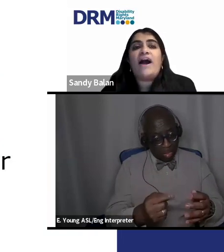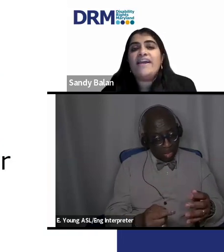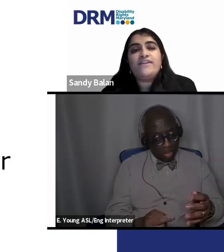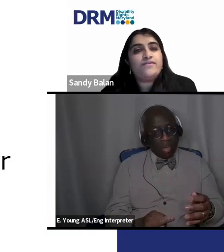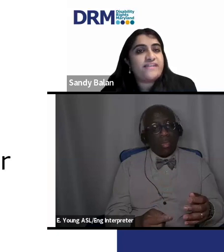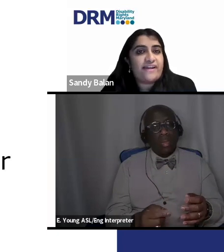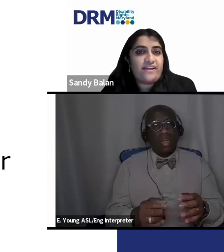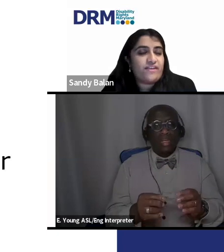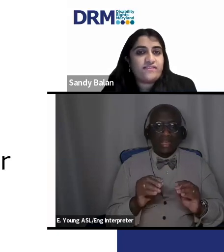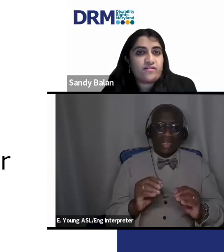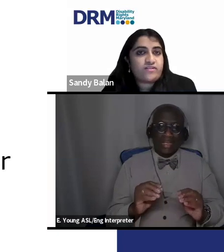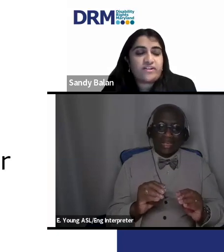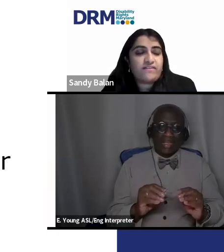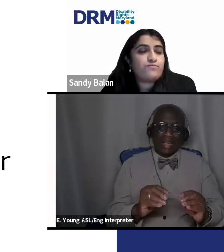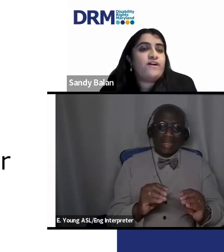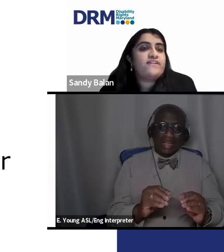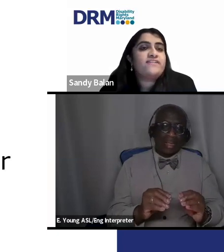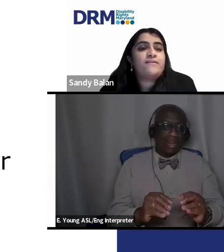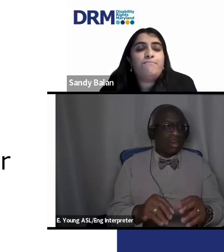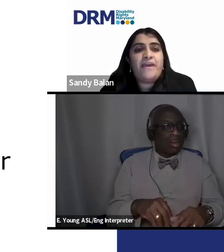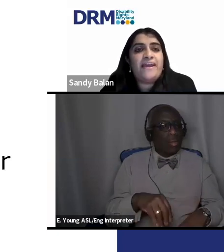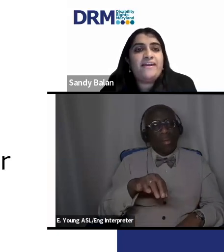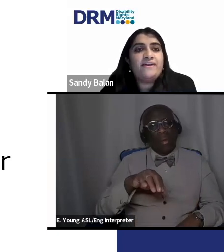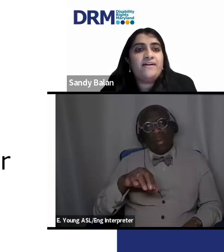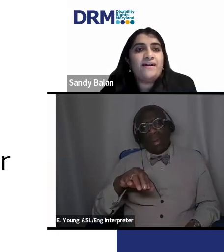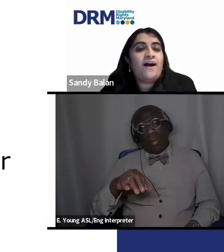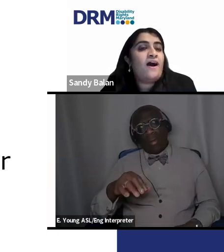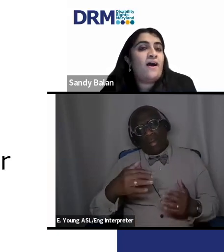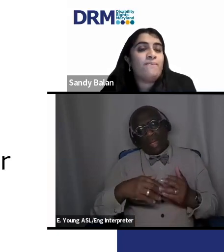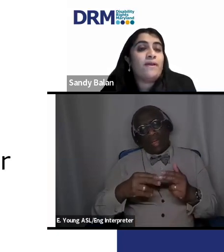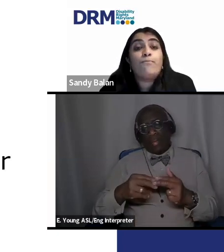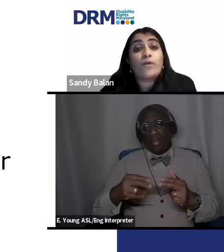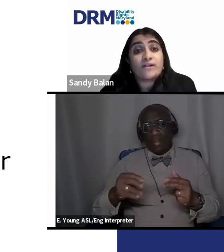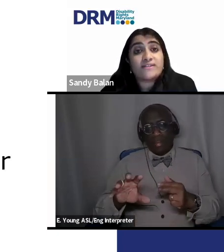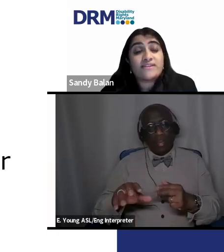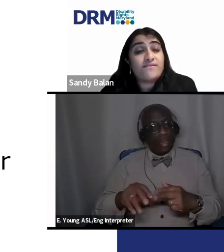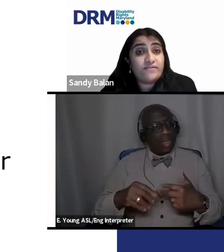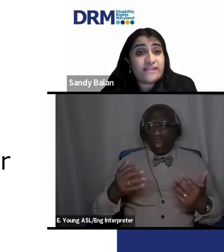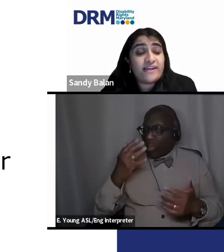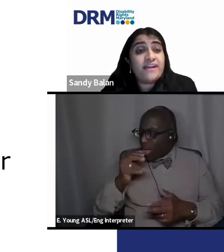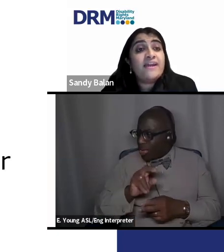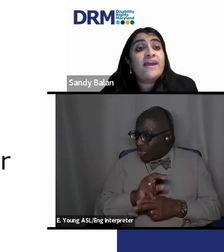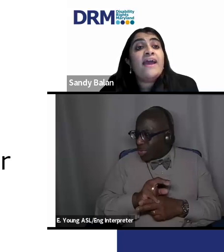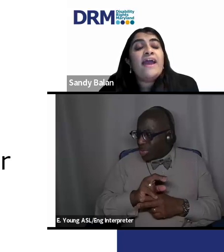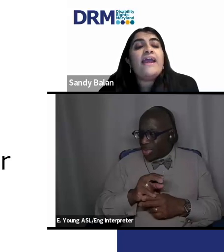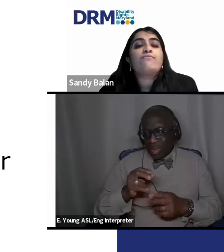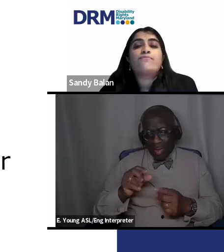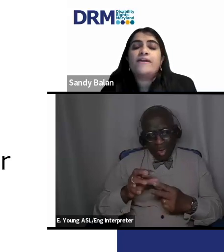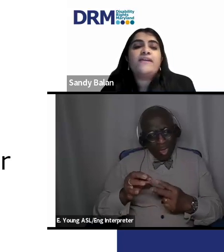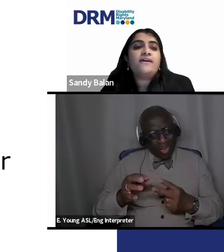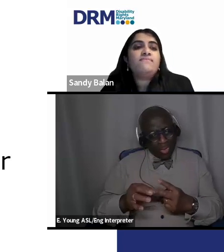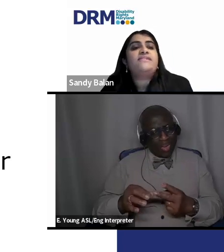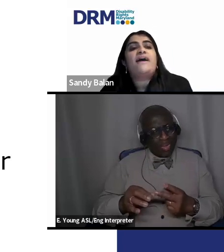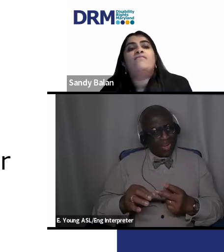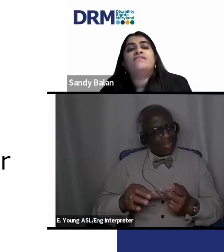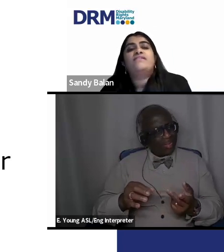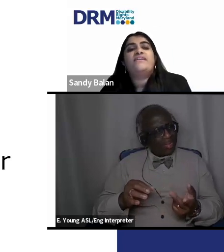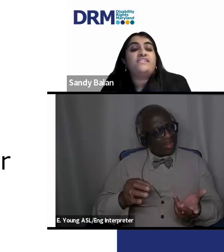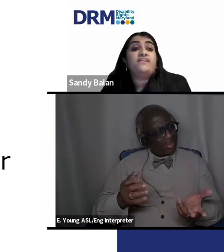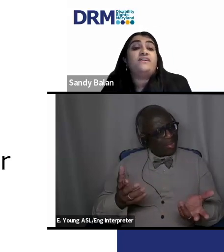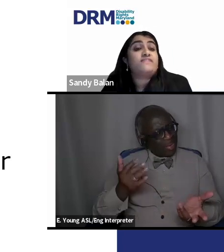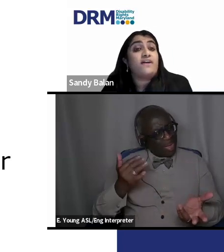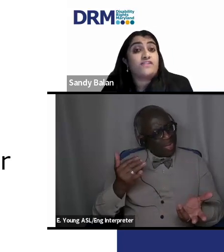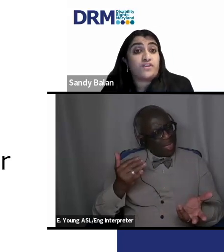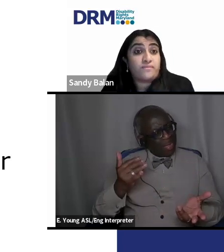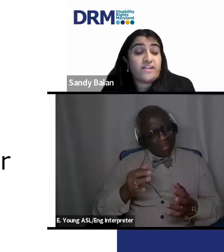So why use any of these alternatives? What's the big importance of using it? It really comes down